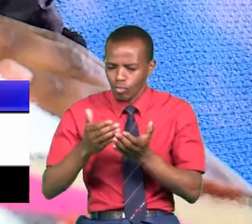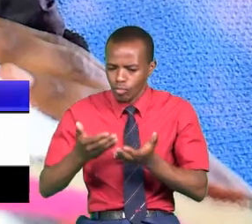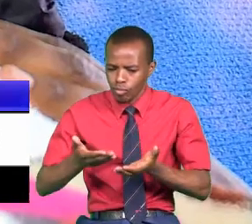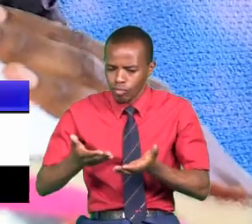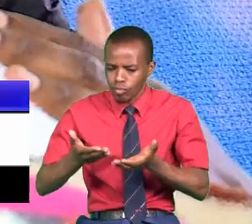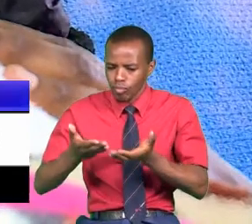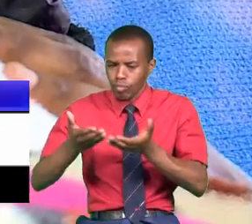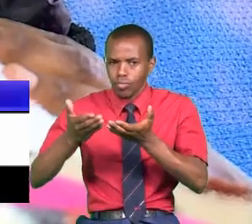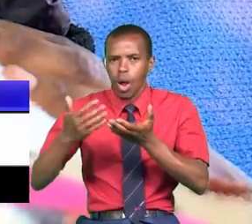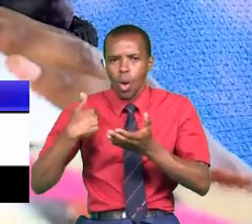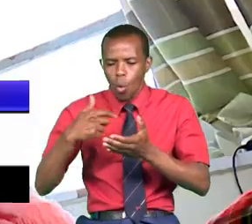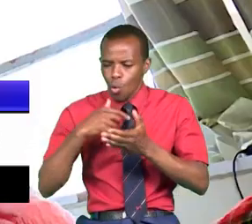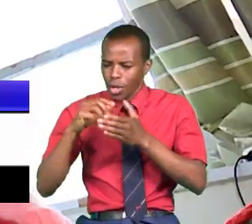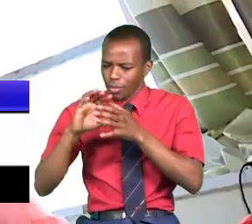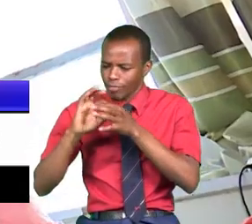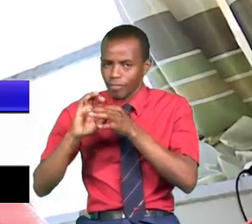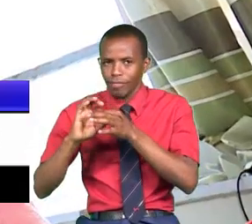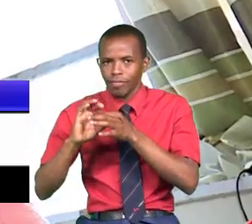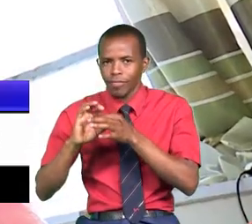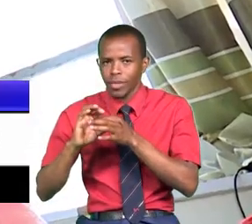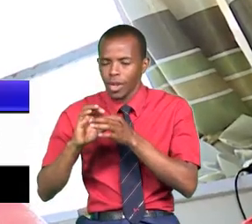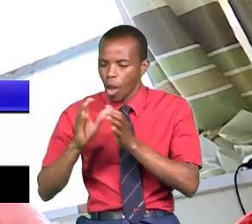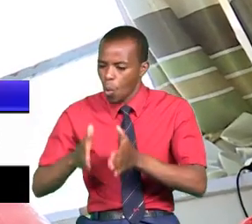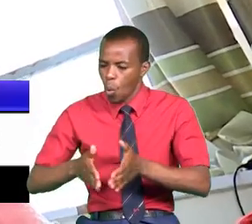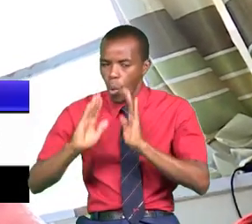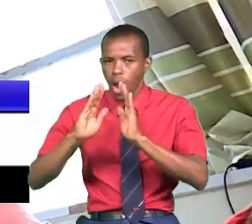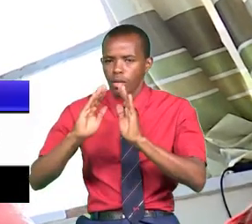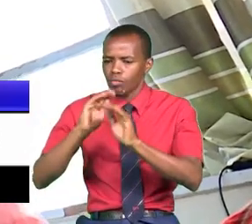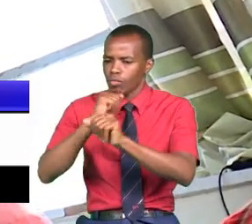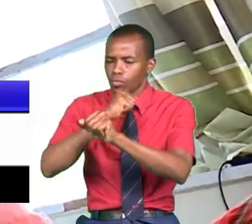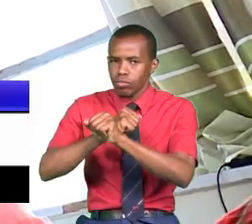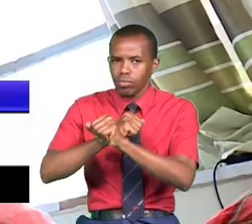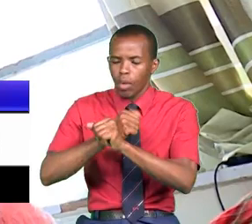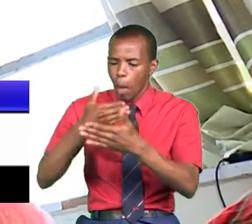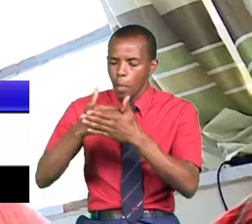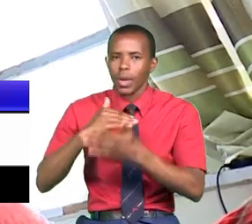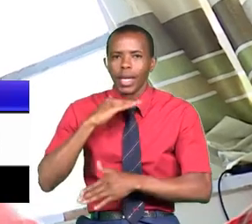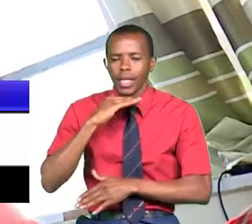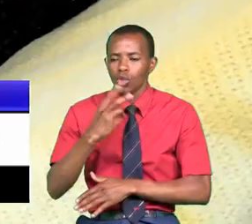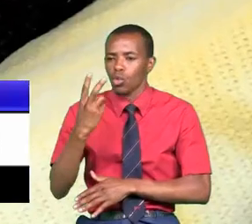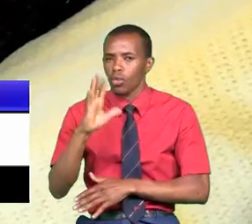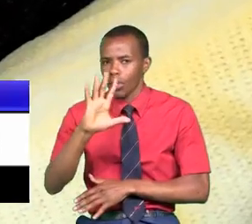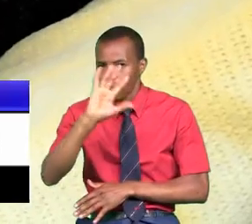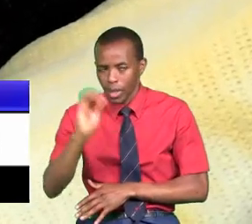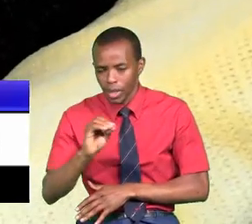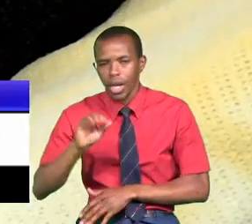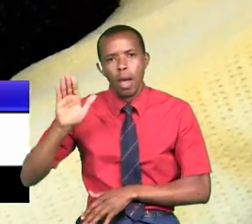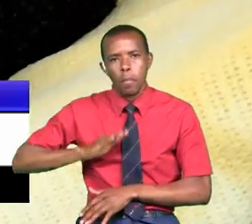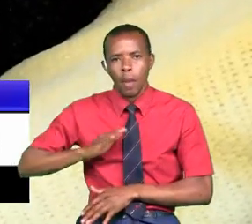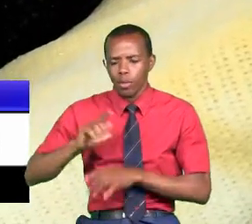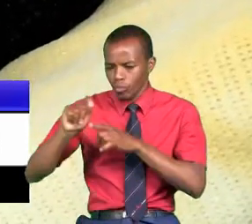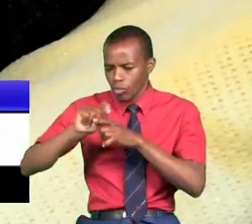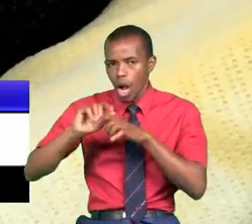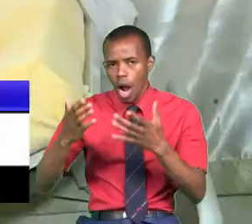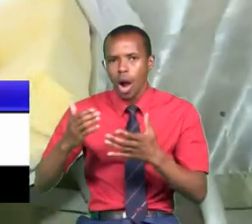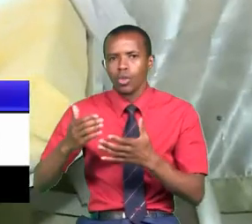Na vile tuna bond. This method, which prevents preterm deaths by 25%, the mothers are trained on how